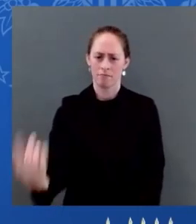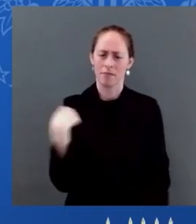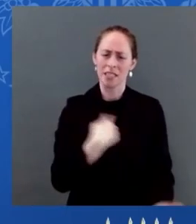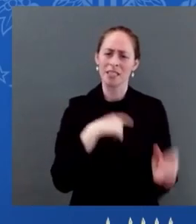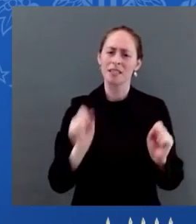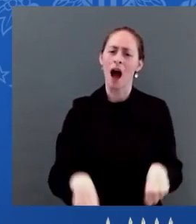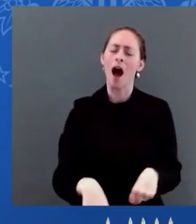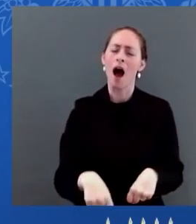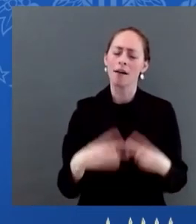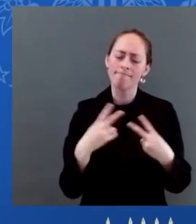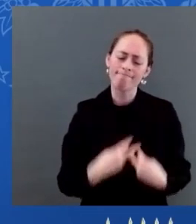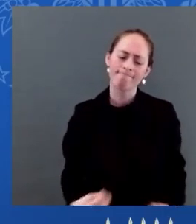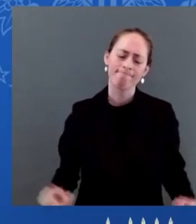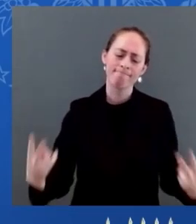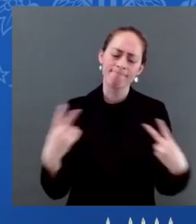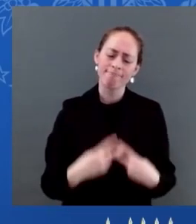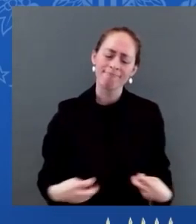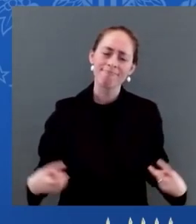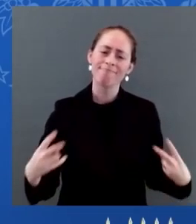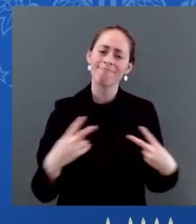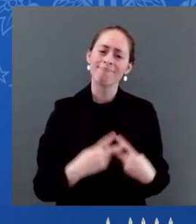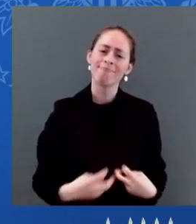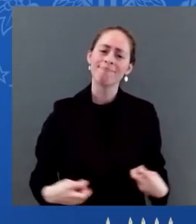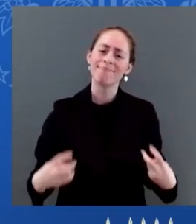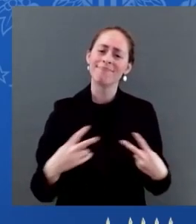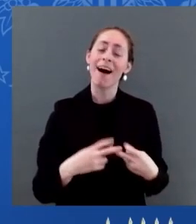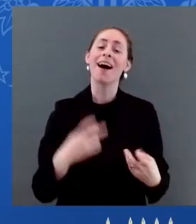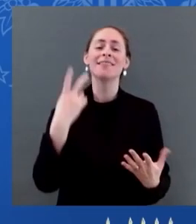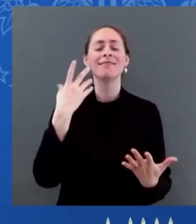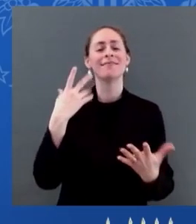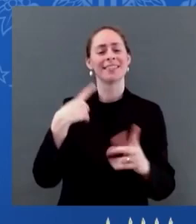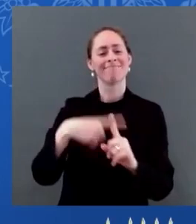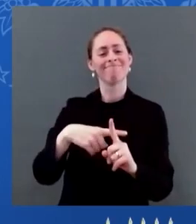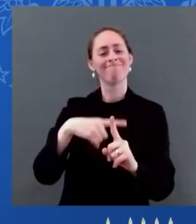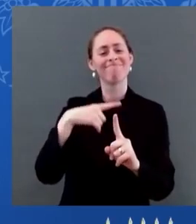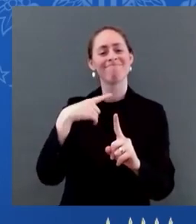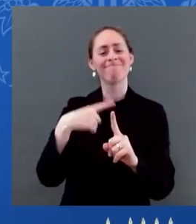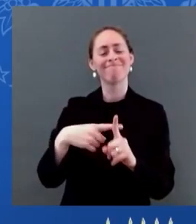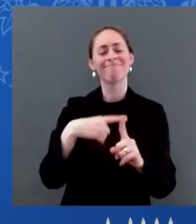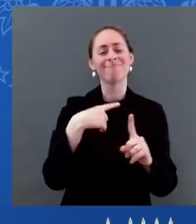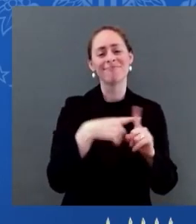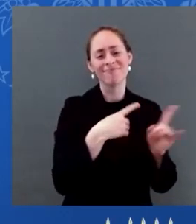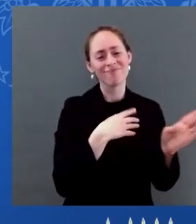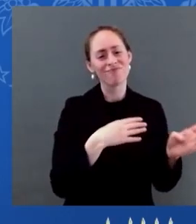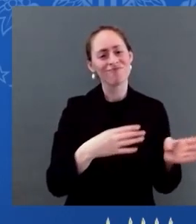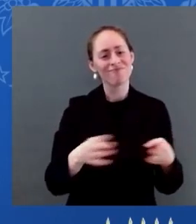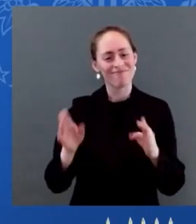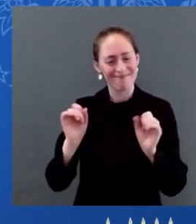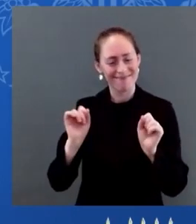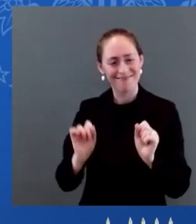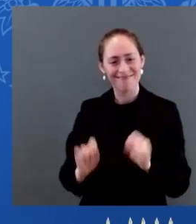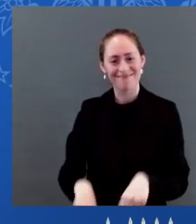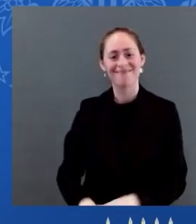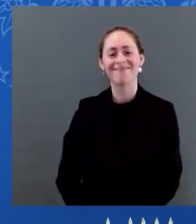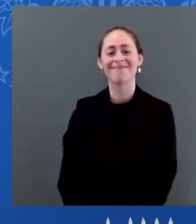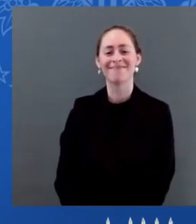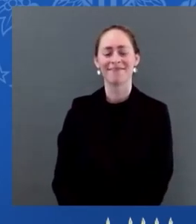I know, as you said, when I asked you to define America, you said I can do it in one word,